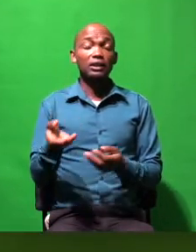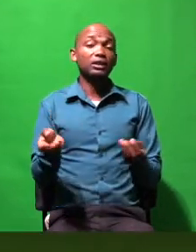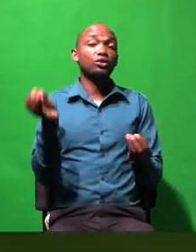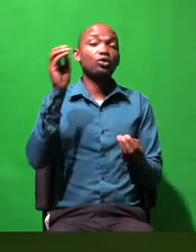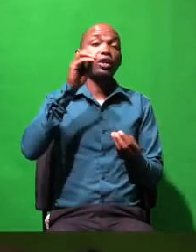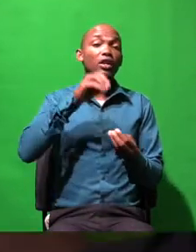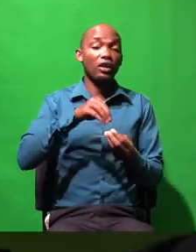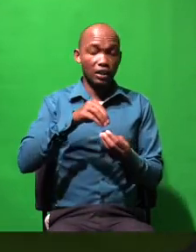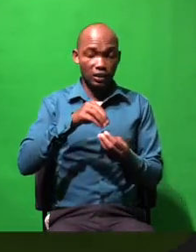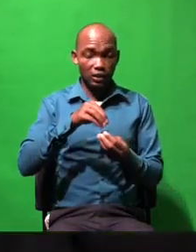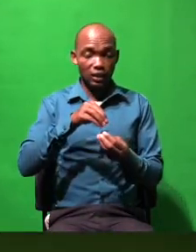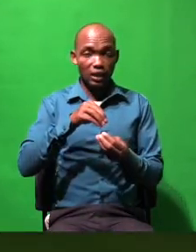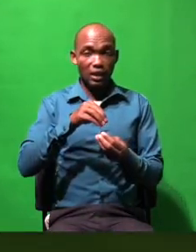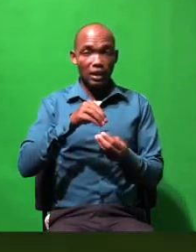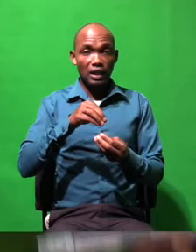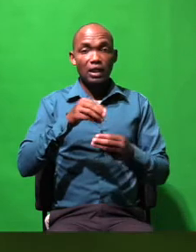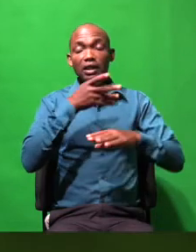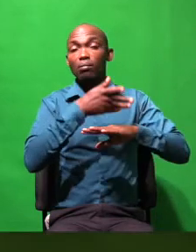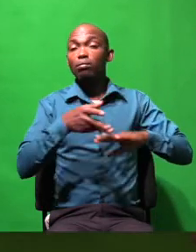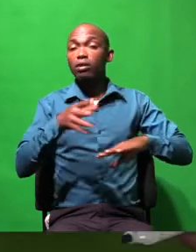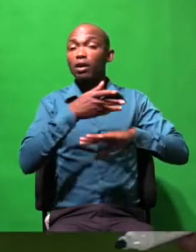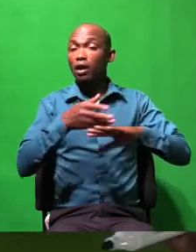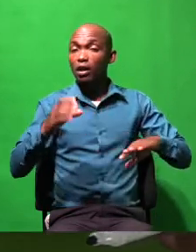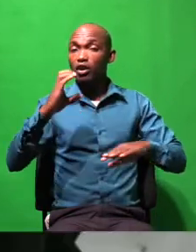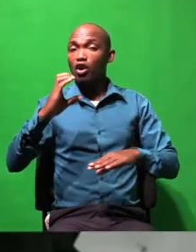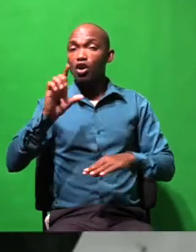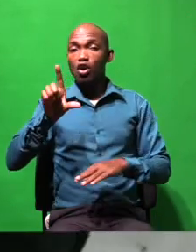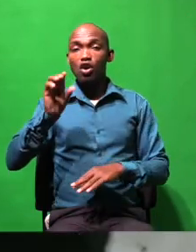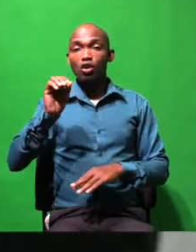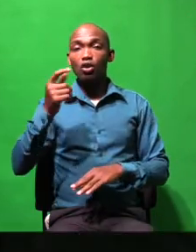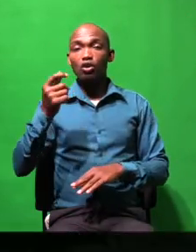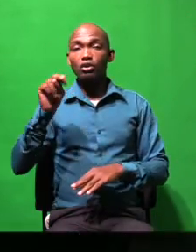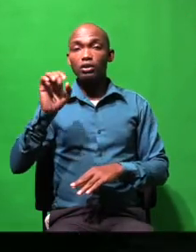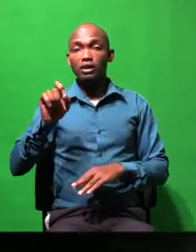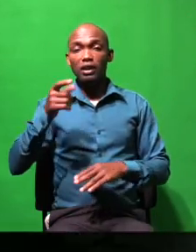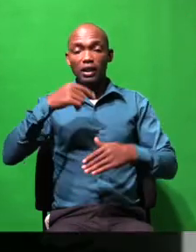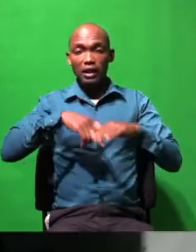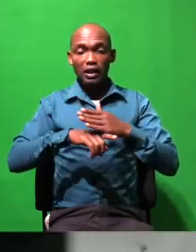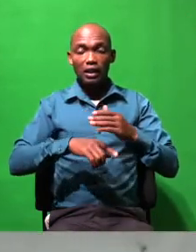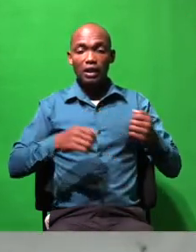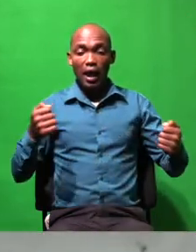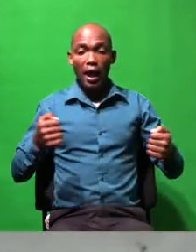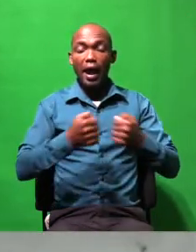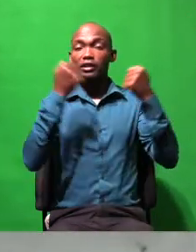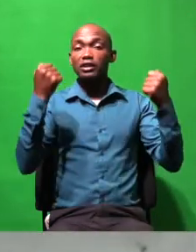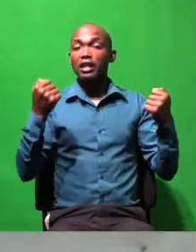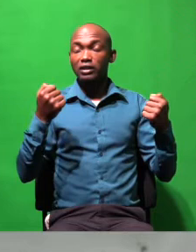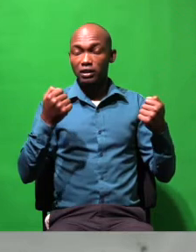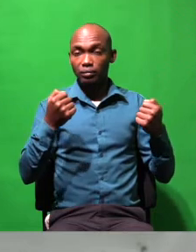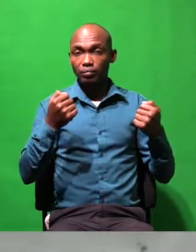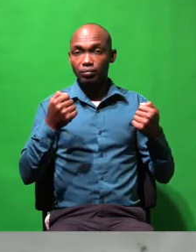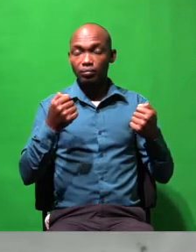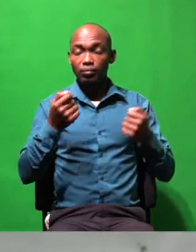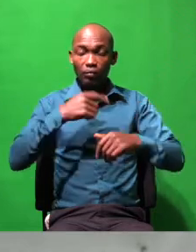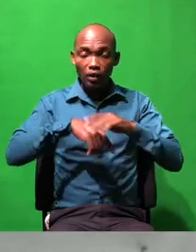increase the rate of blood clotting to the injured part. So due to the presence or